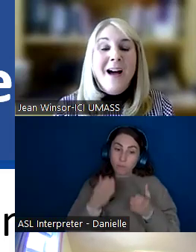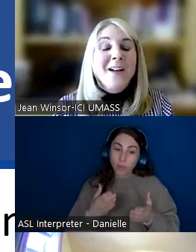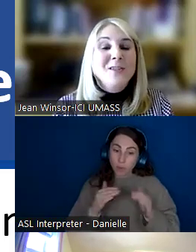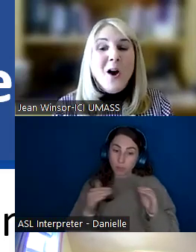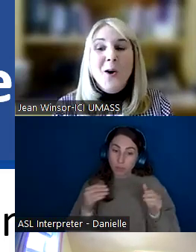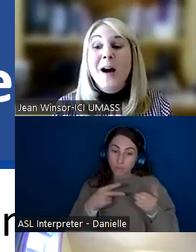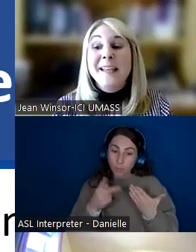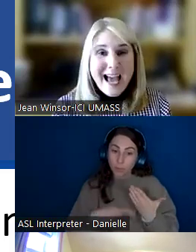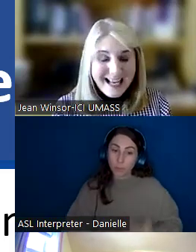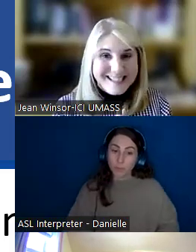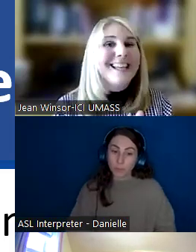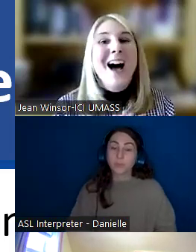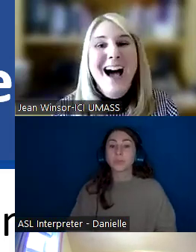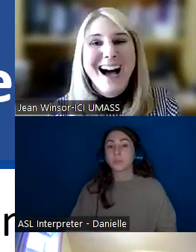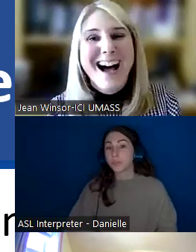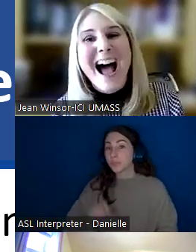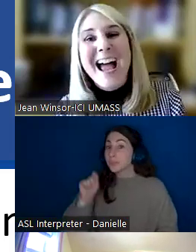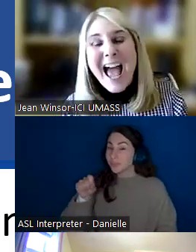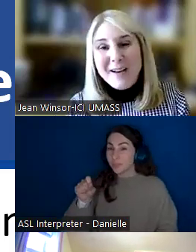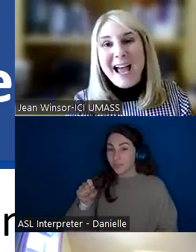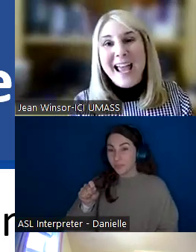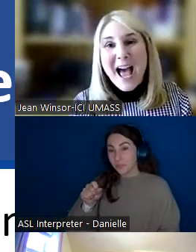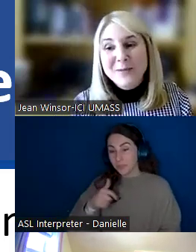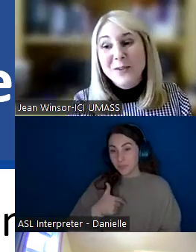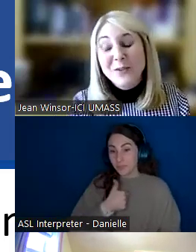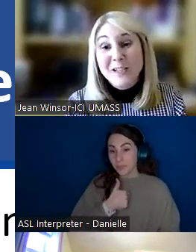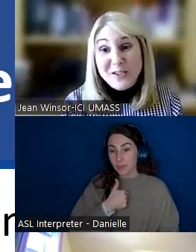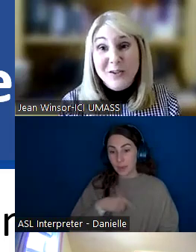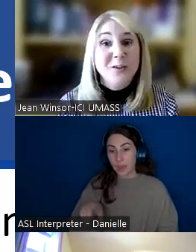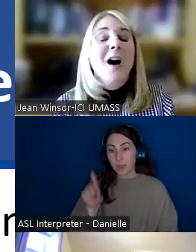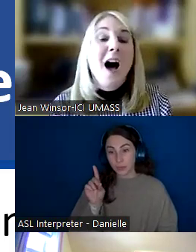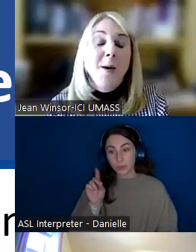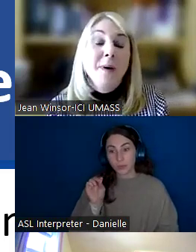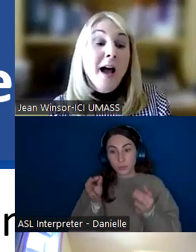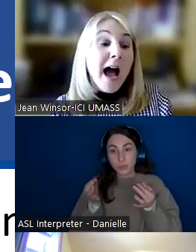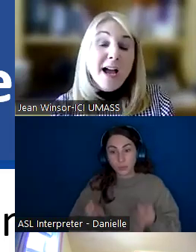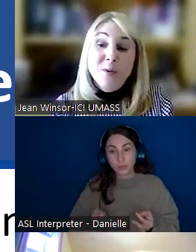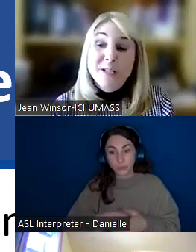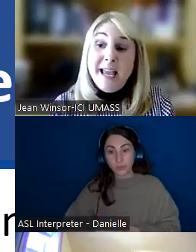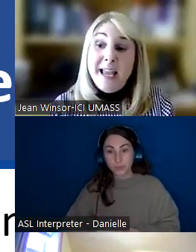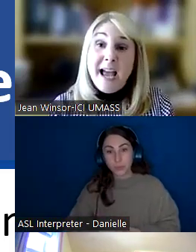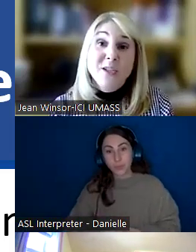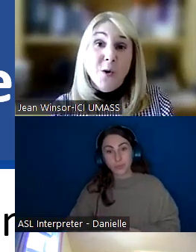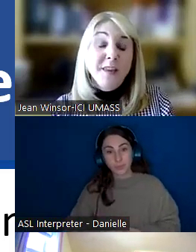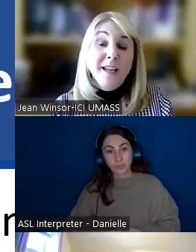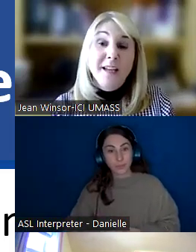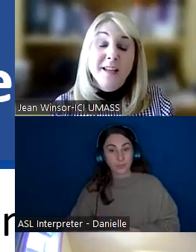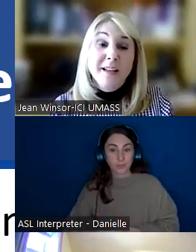programs? So yes, I absolutely do. I would say